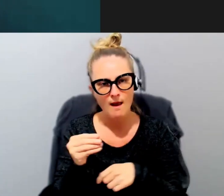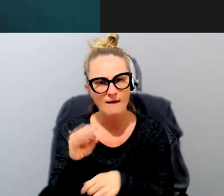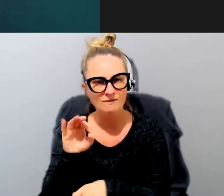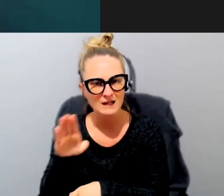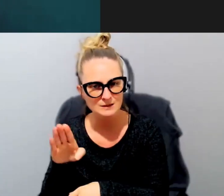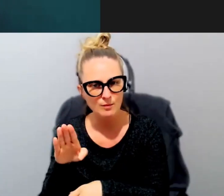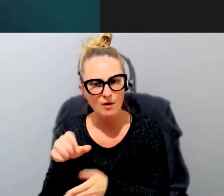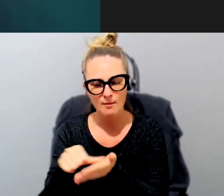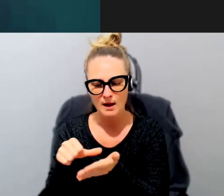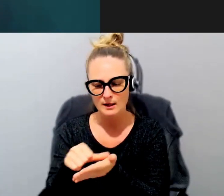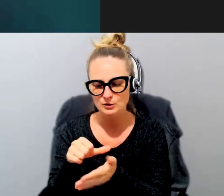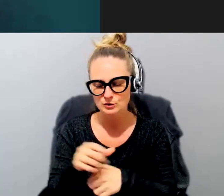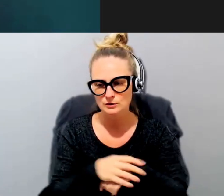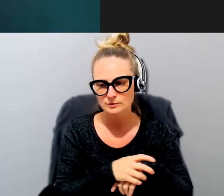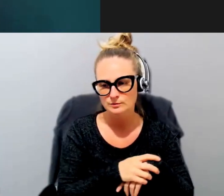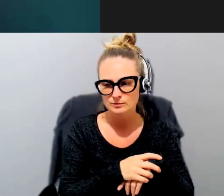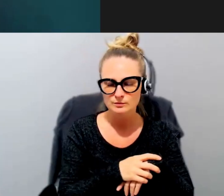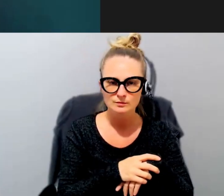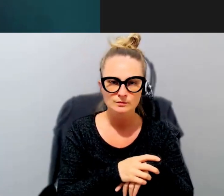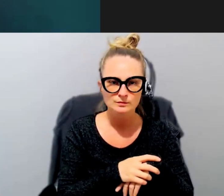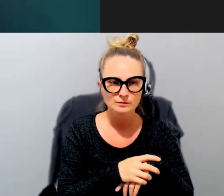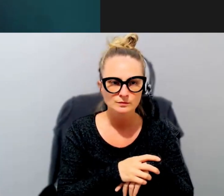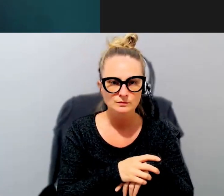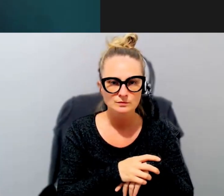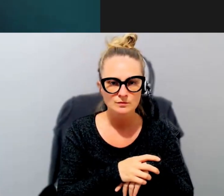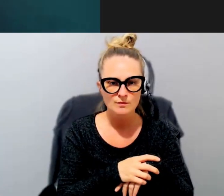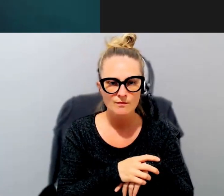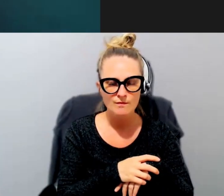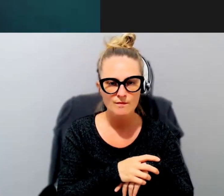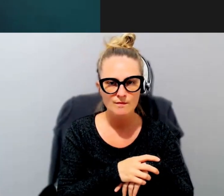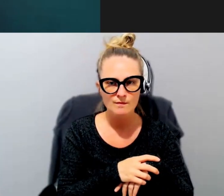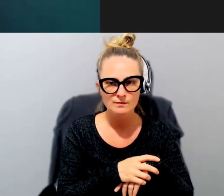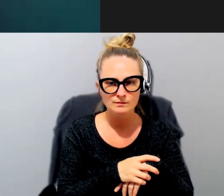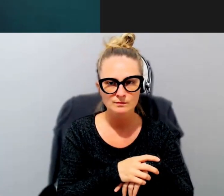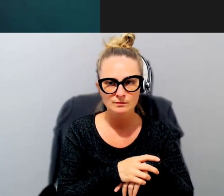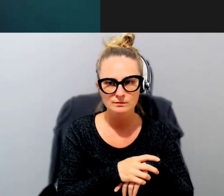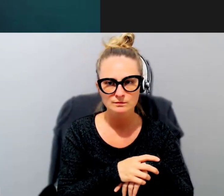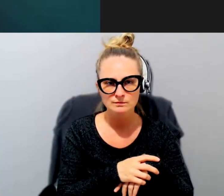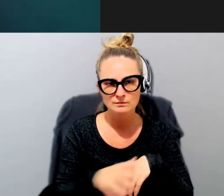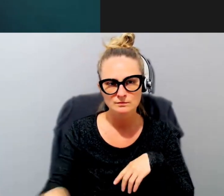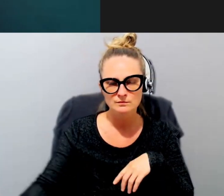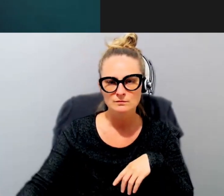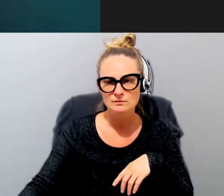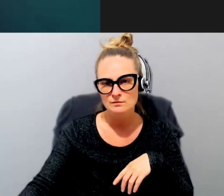gonna help us put the chairs and the mics in the right place so we can have our interview.